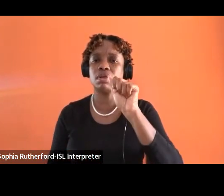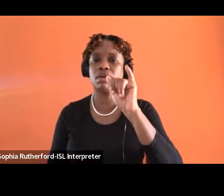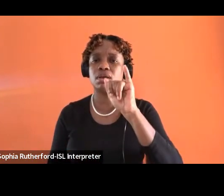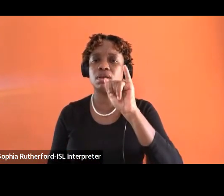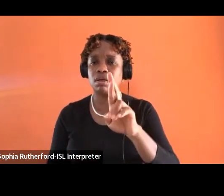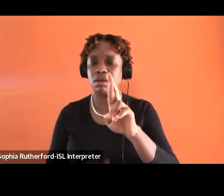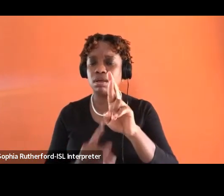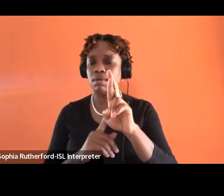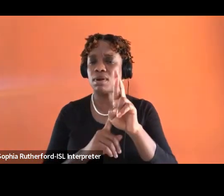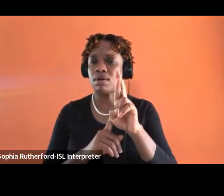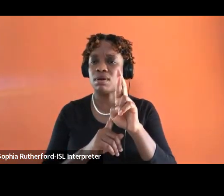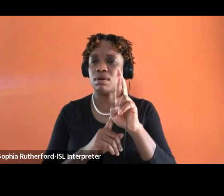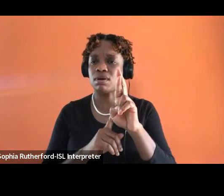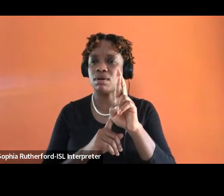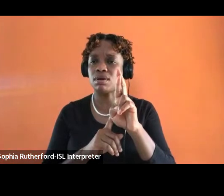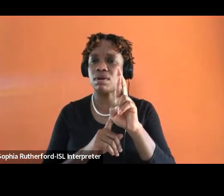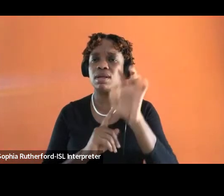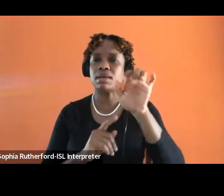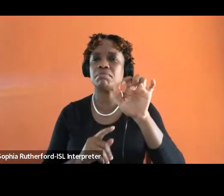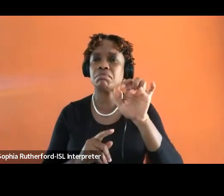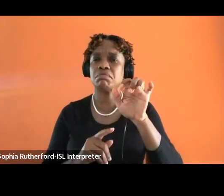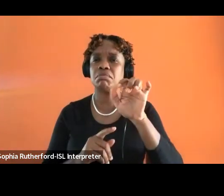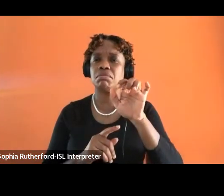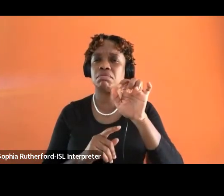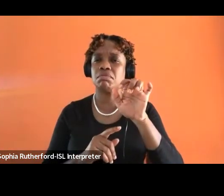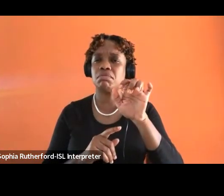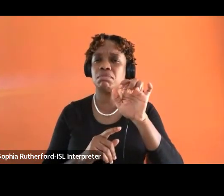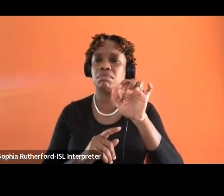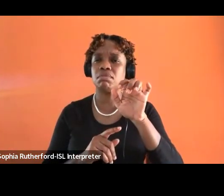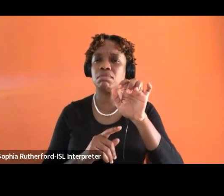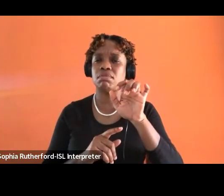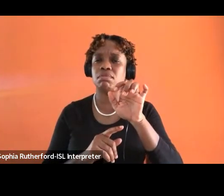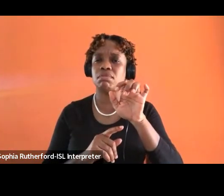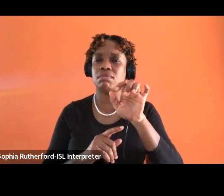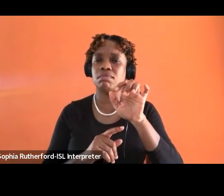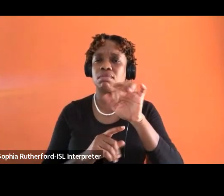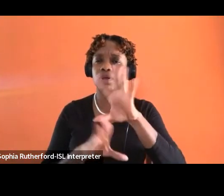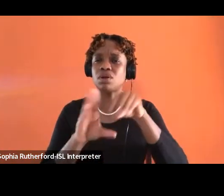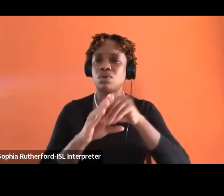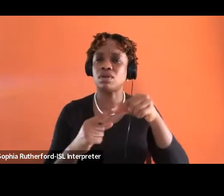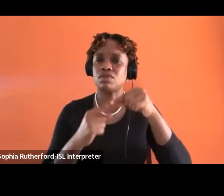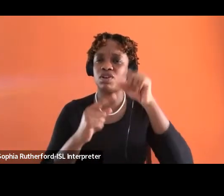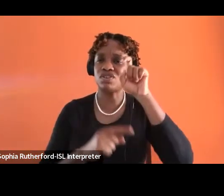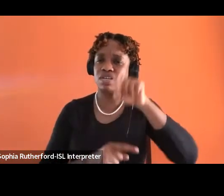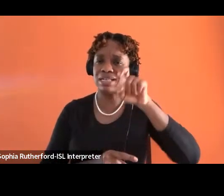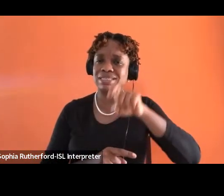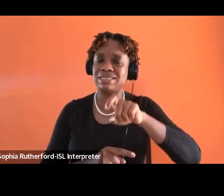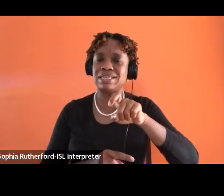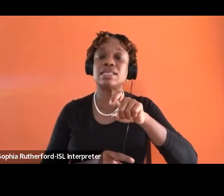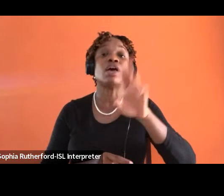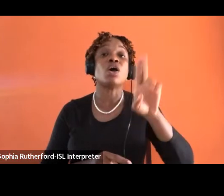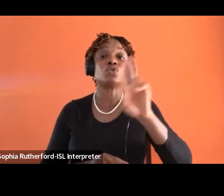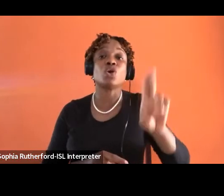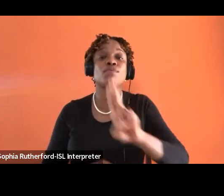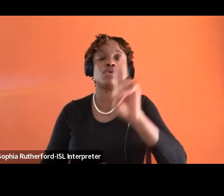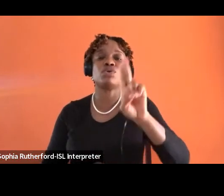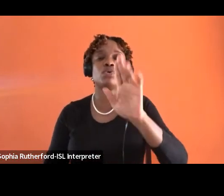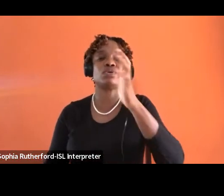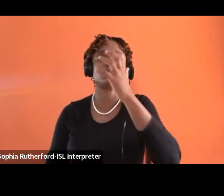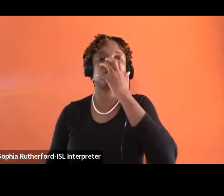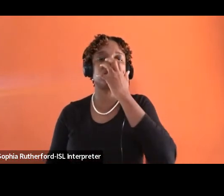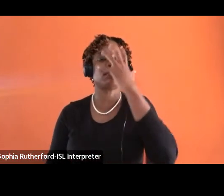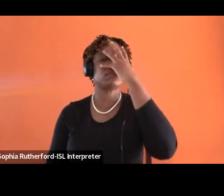patients, and she also uses anesthesia. And I know the cost, for example, for the general